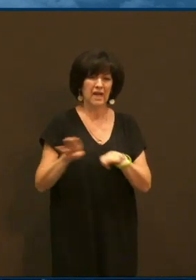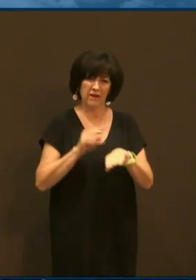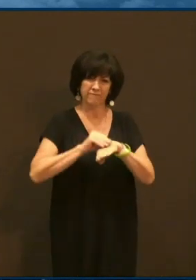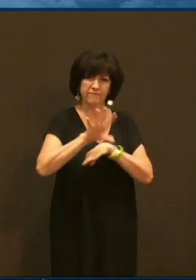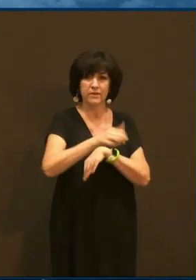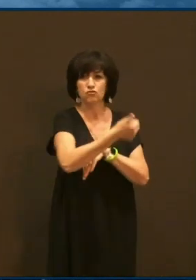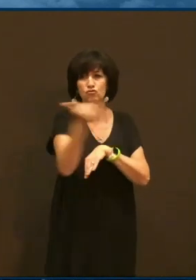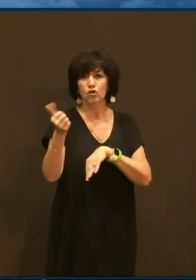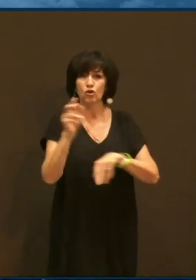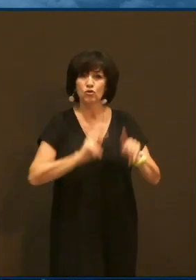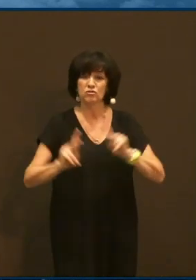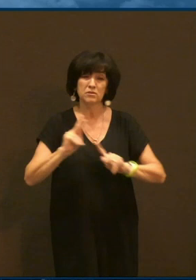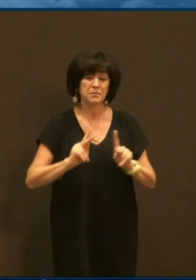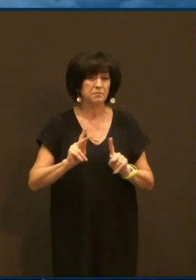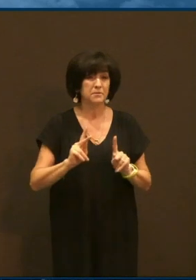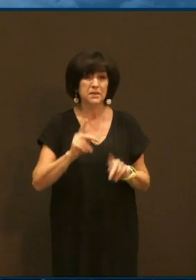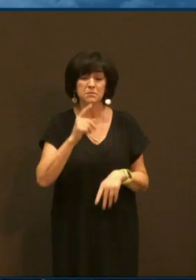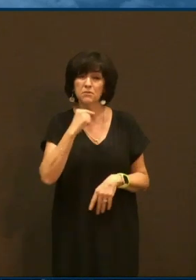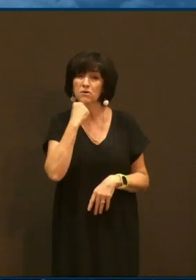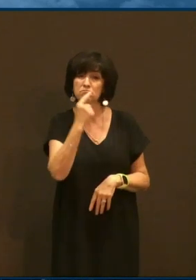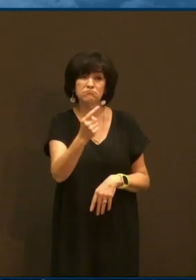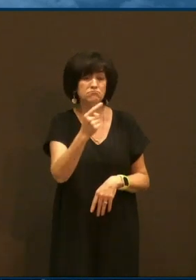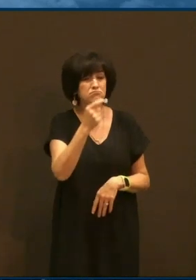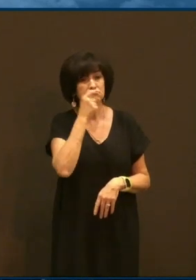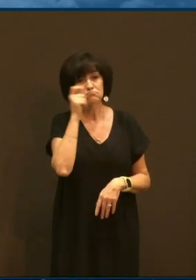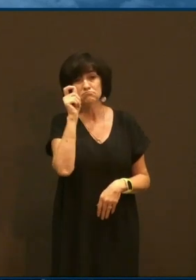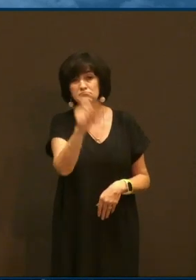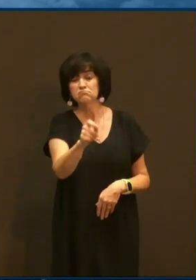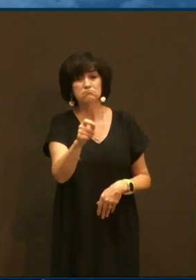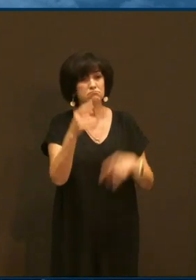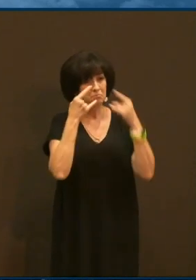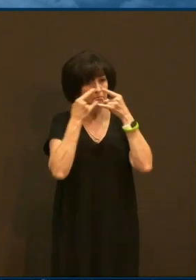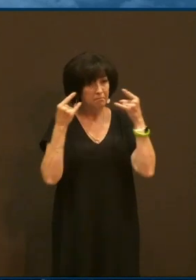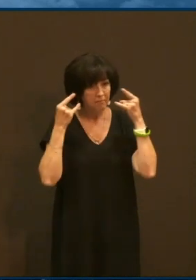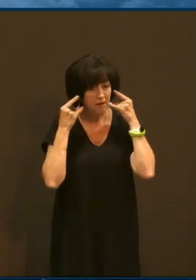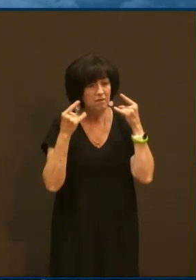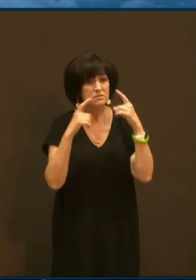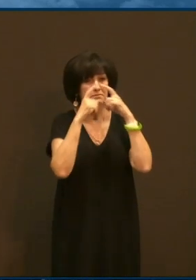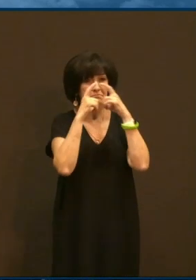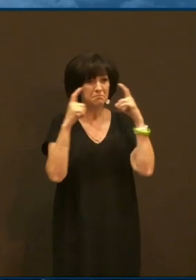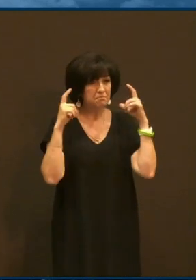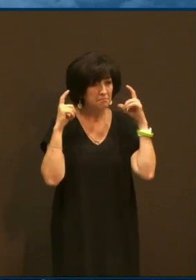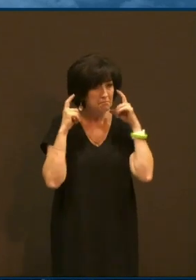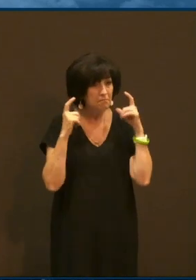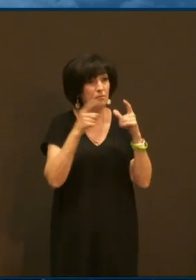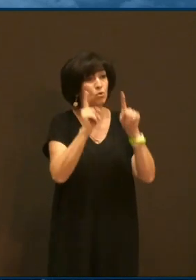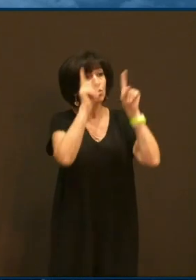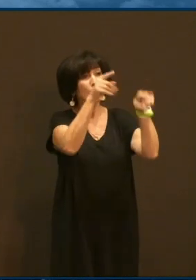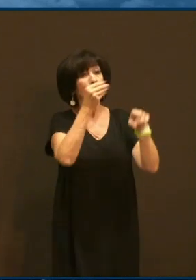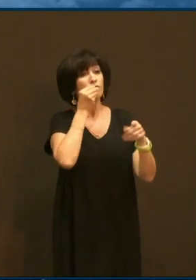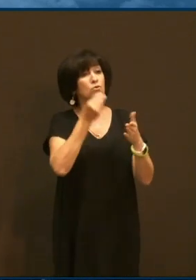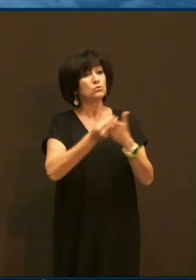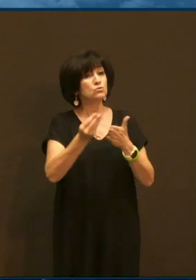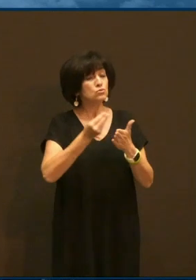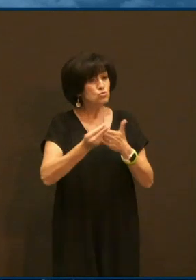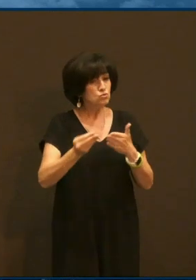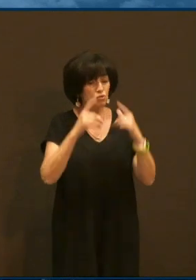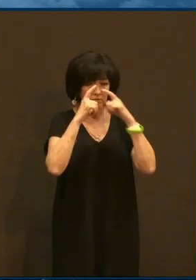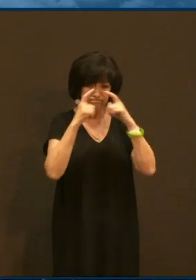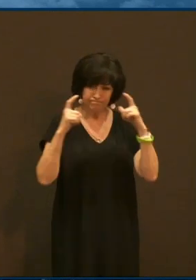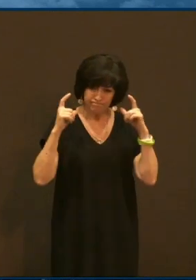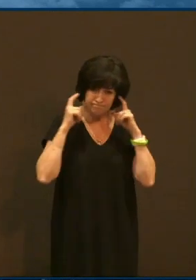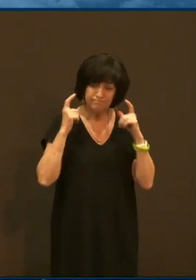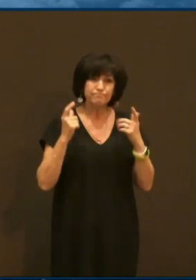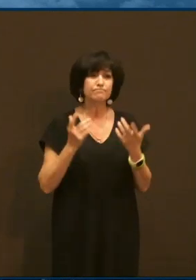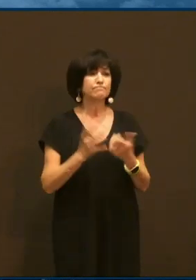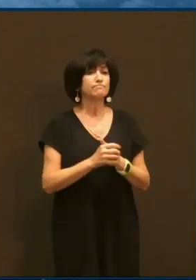And so wear a mask when in public, wear a mask when you're at the grocery store, wear a mask when you're at